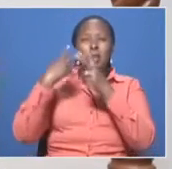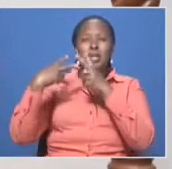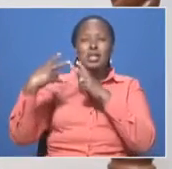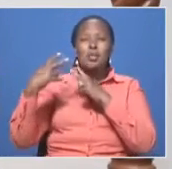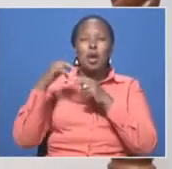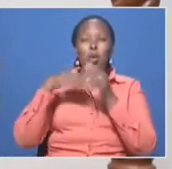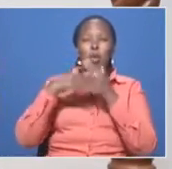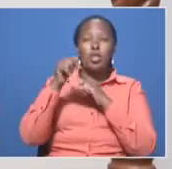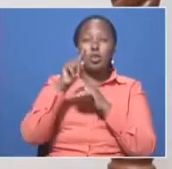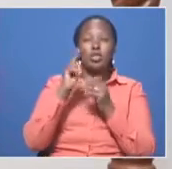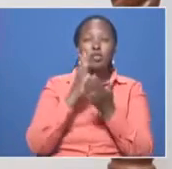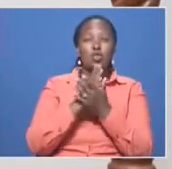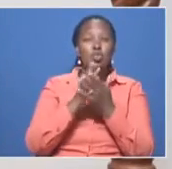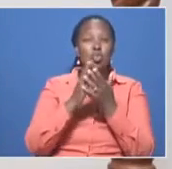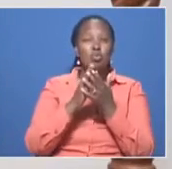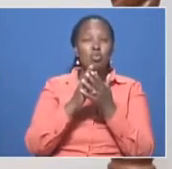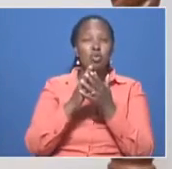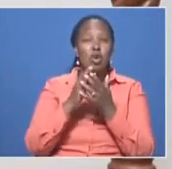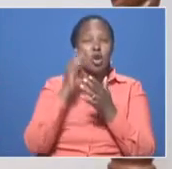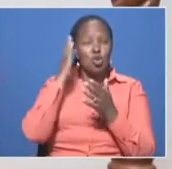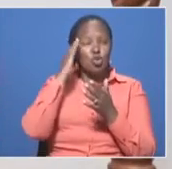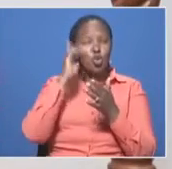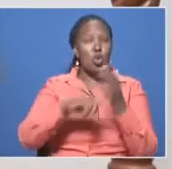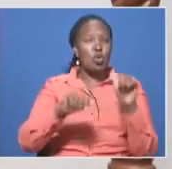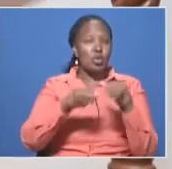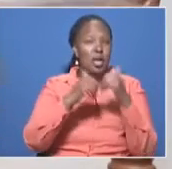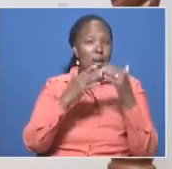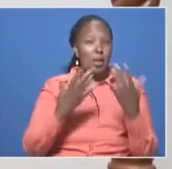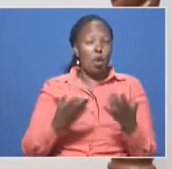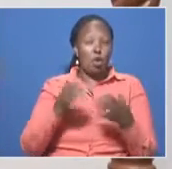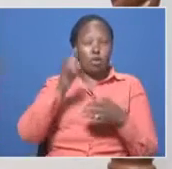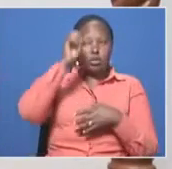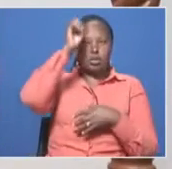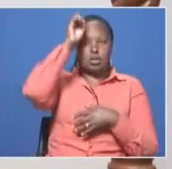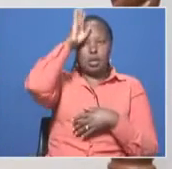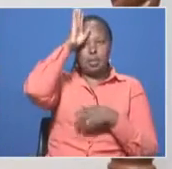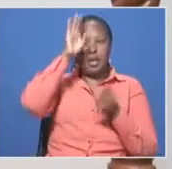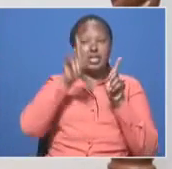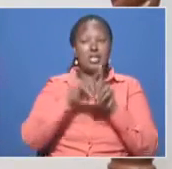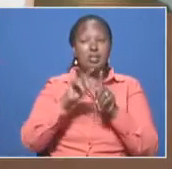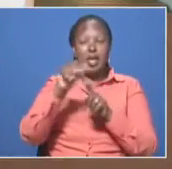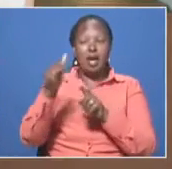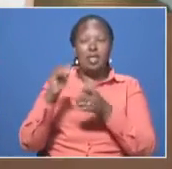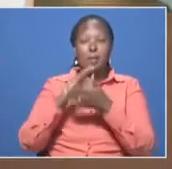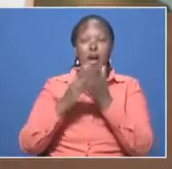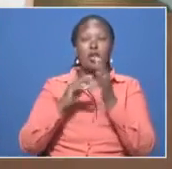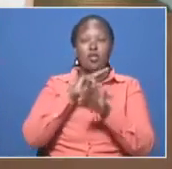you read in? Did you know what was going on? Were you surprised as the rest of the nation?